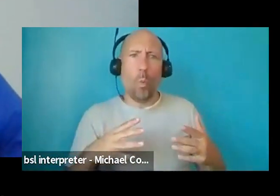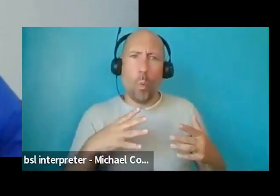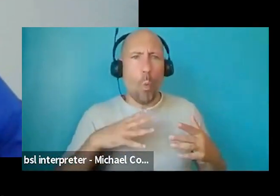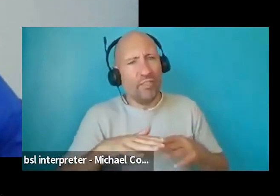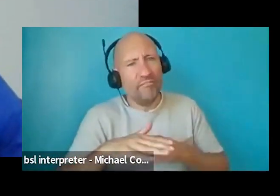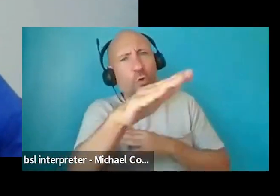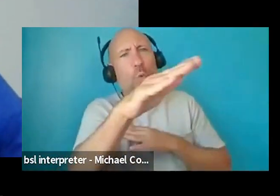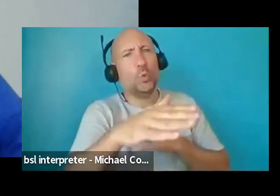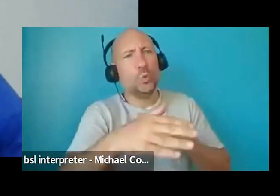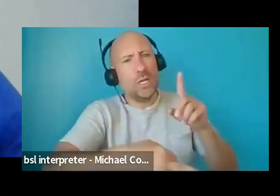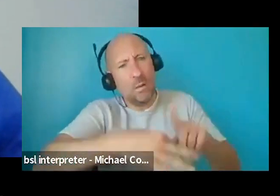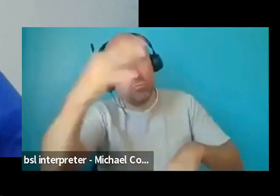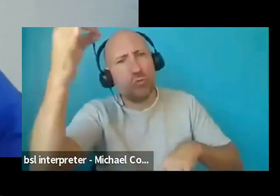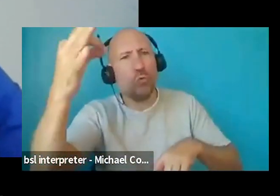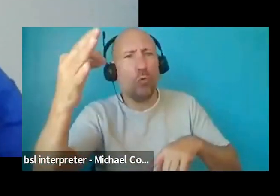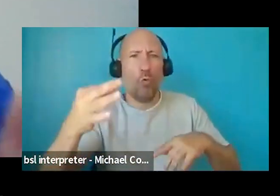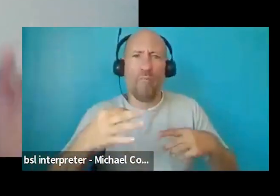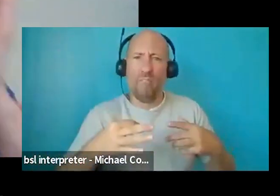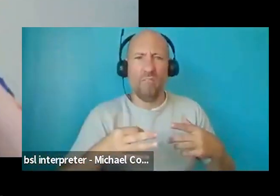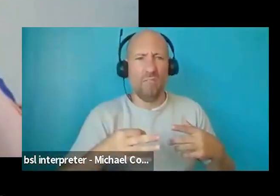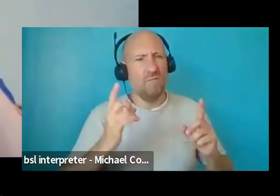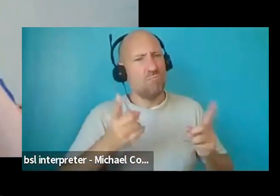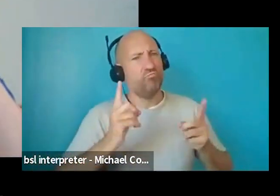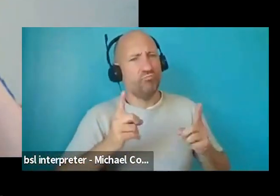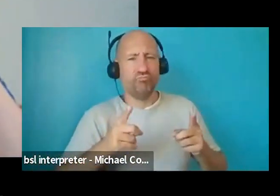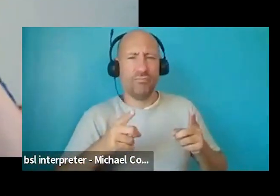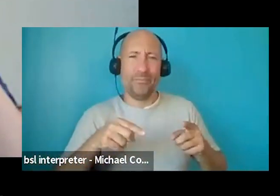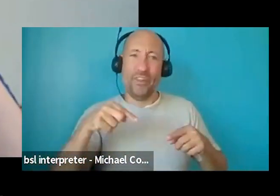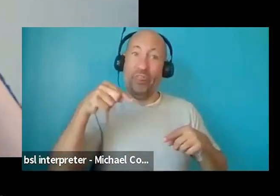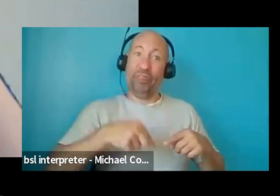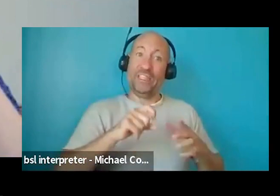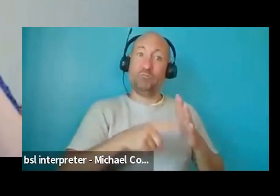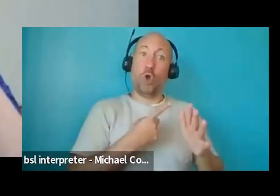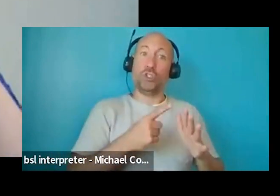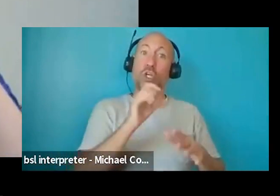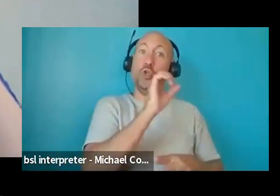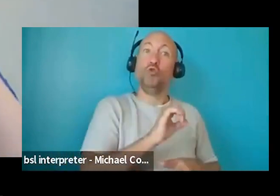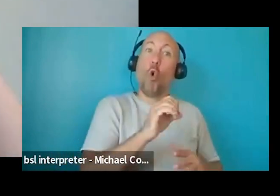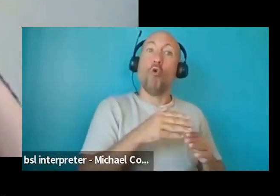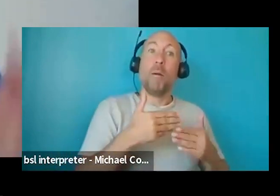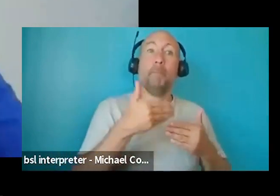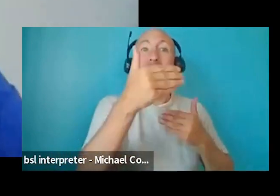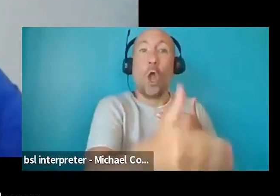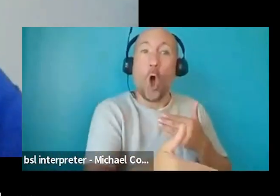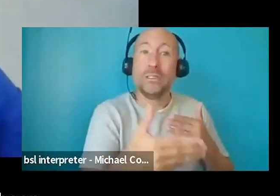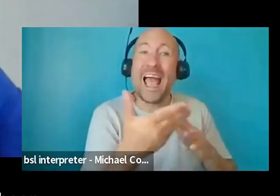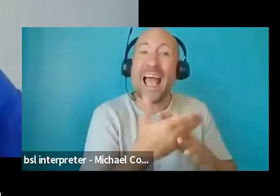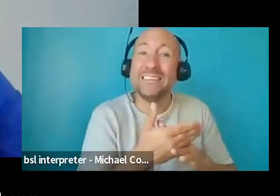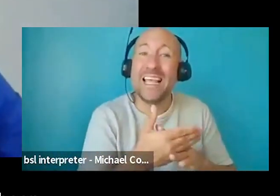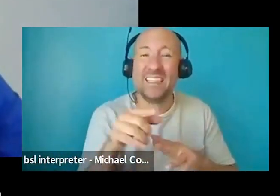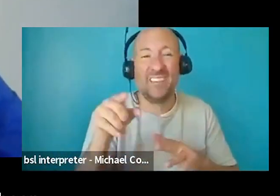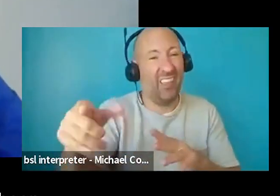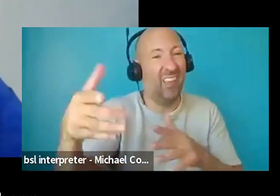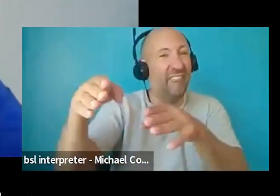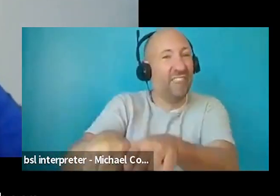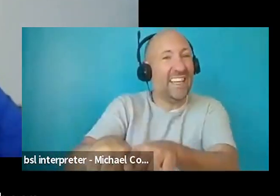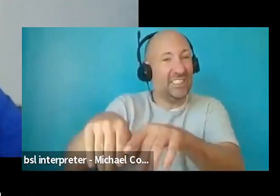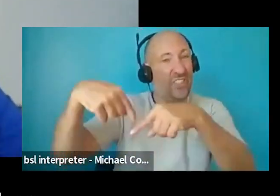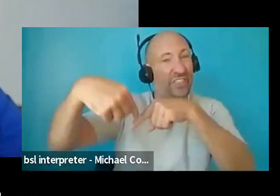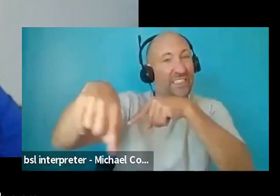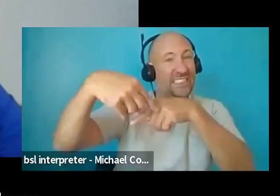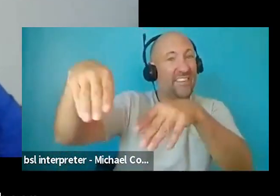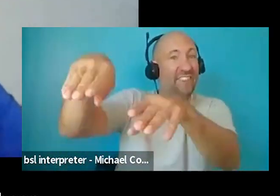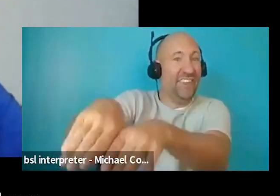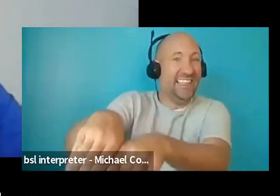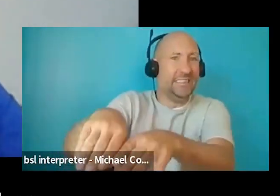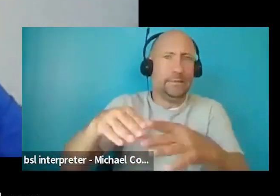of this project, because Europe Beyond Access will finish this year. It also builds on our